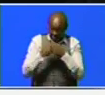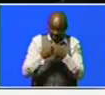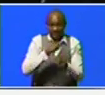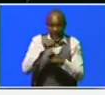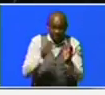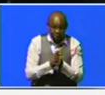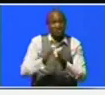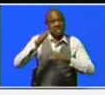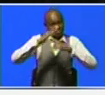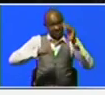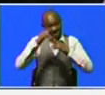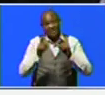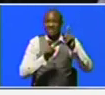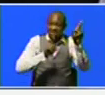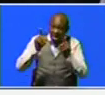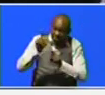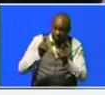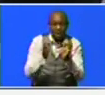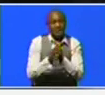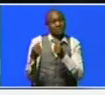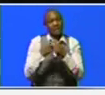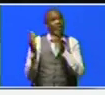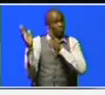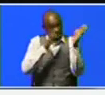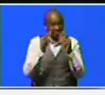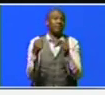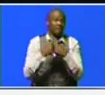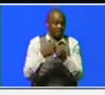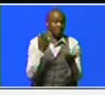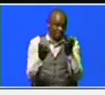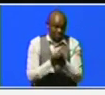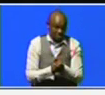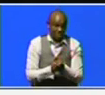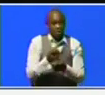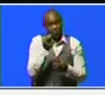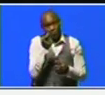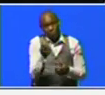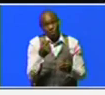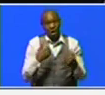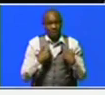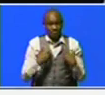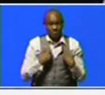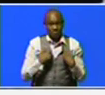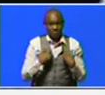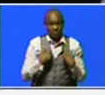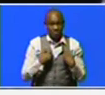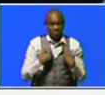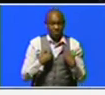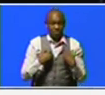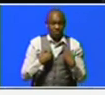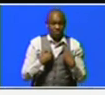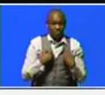concerning infrastructure, transport, and weather challenges. They also expect to have a few challenges concerning people that are not